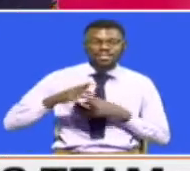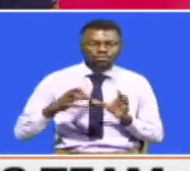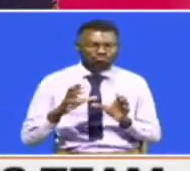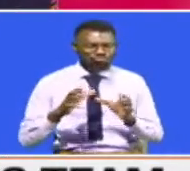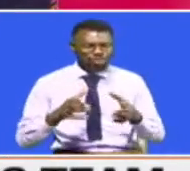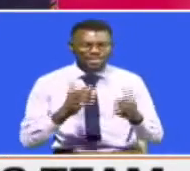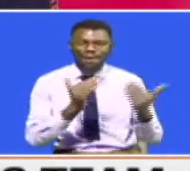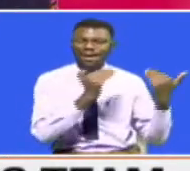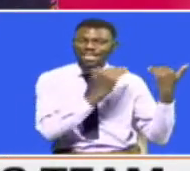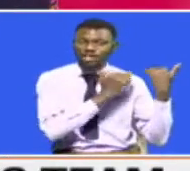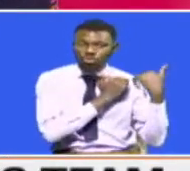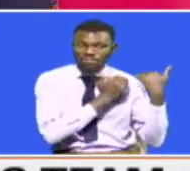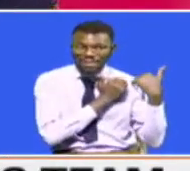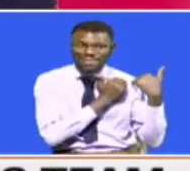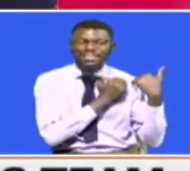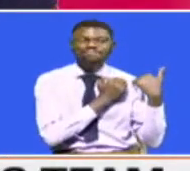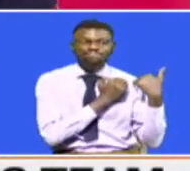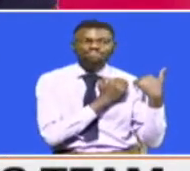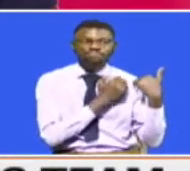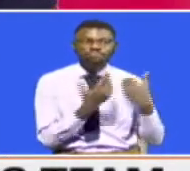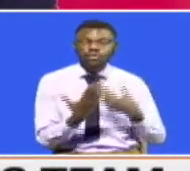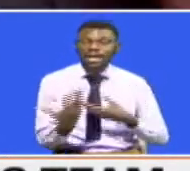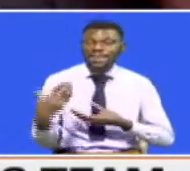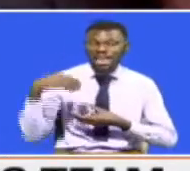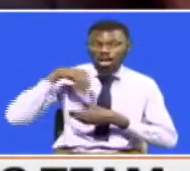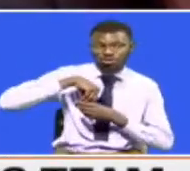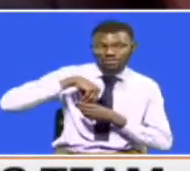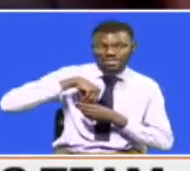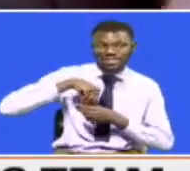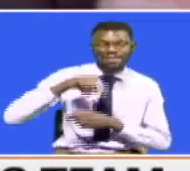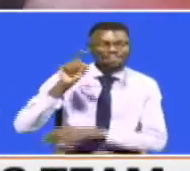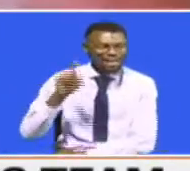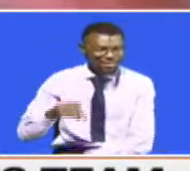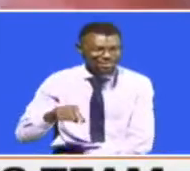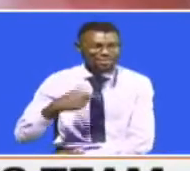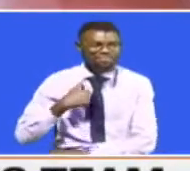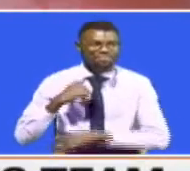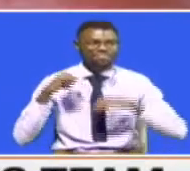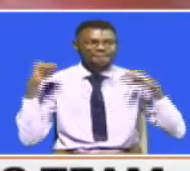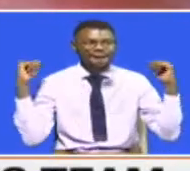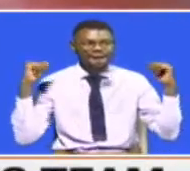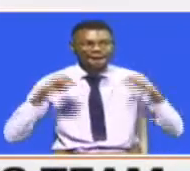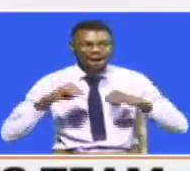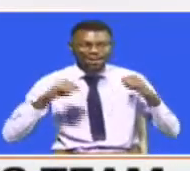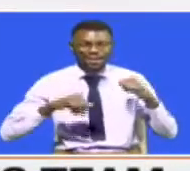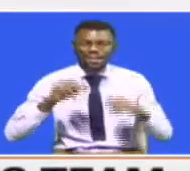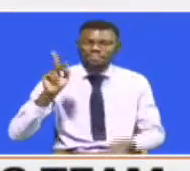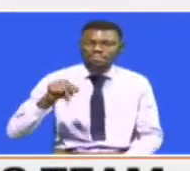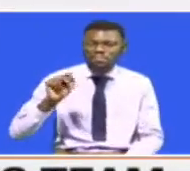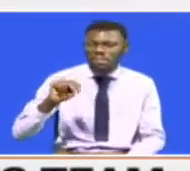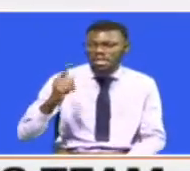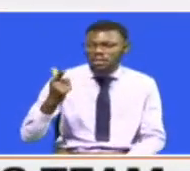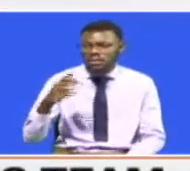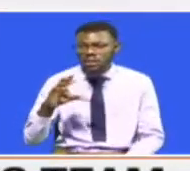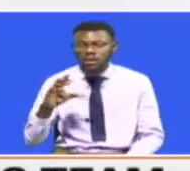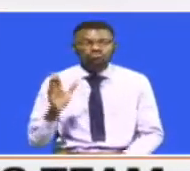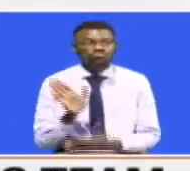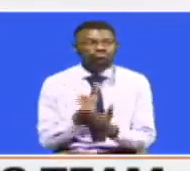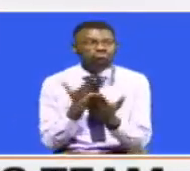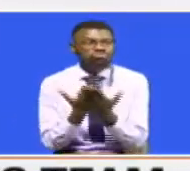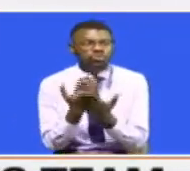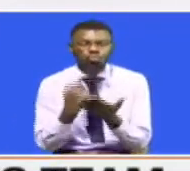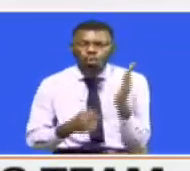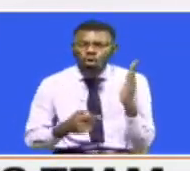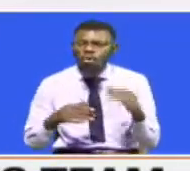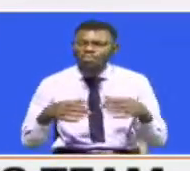of inclusivity, and I agree with you on the question of inclusivity. It is our proposal as PPLC that we have